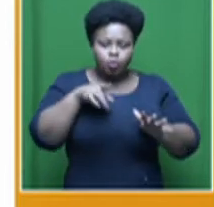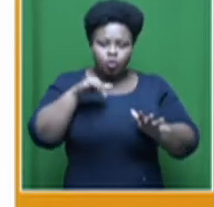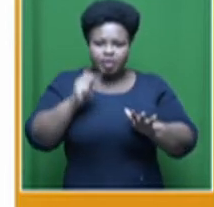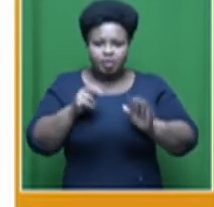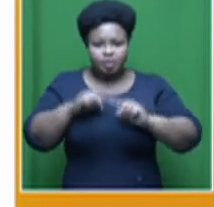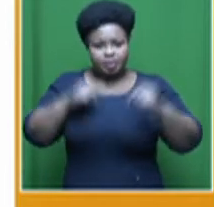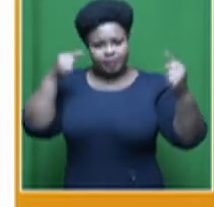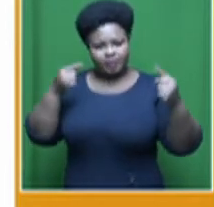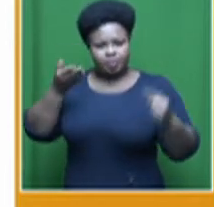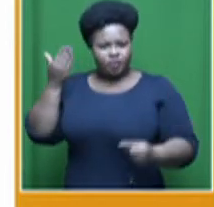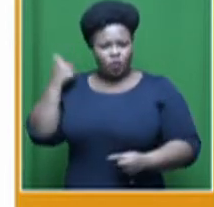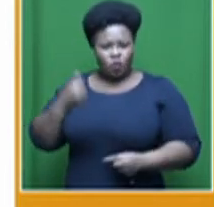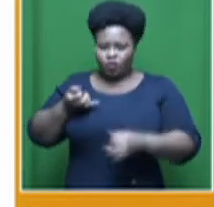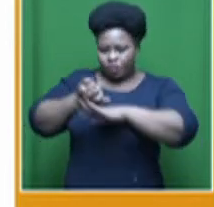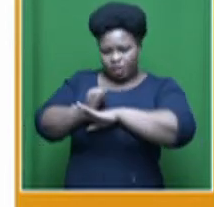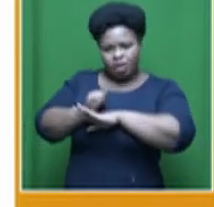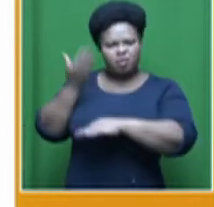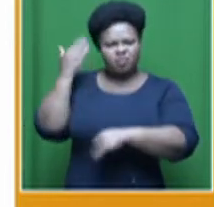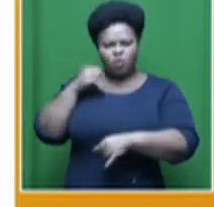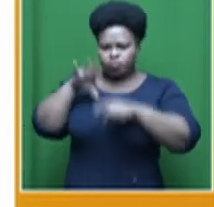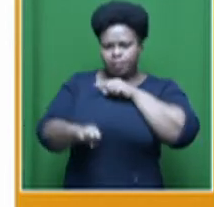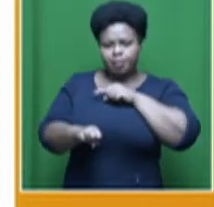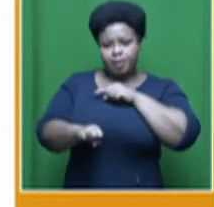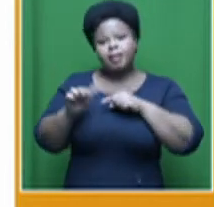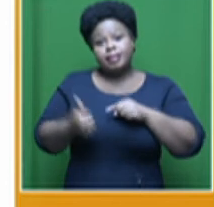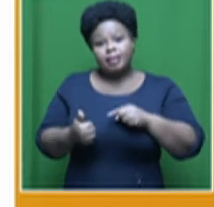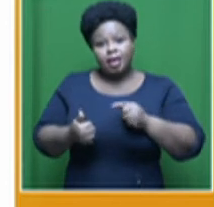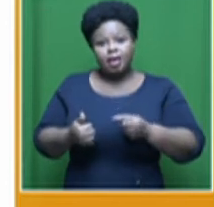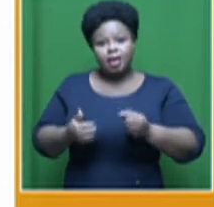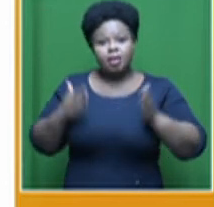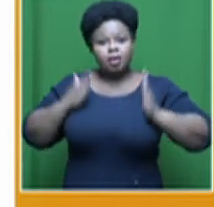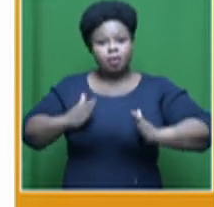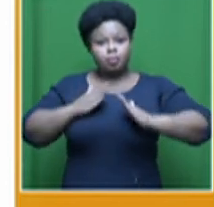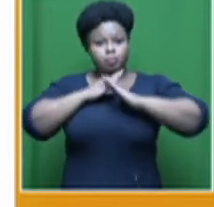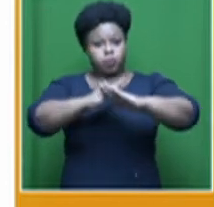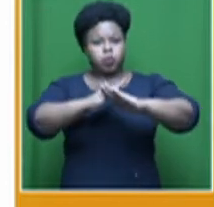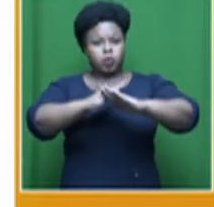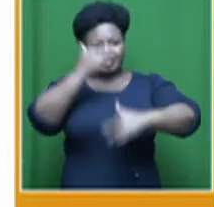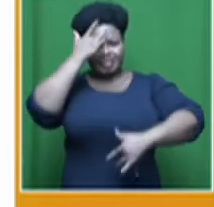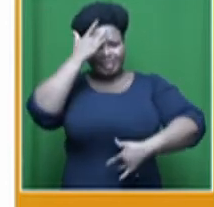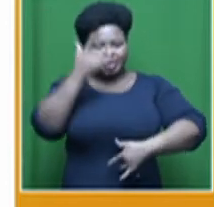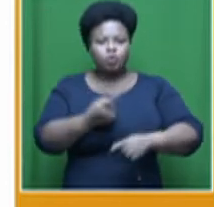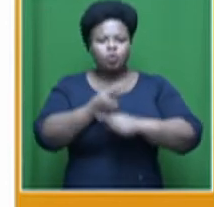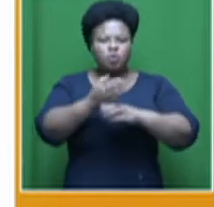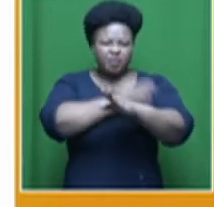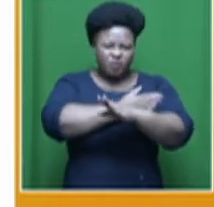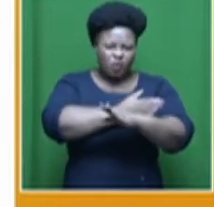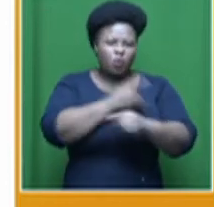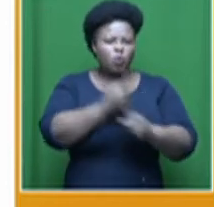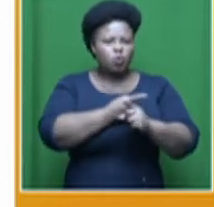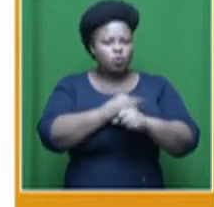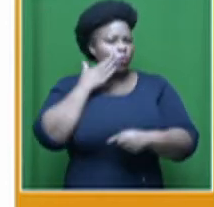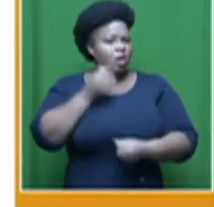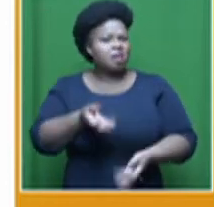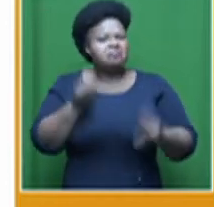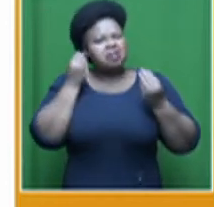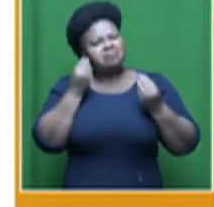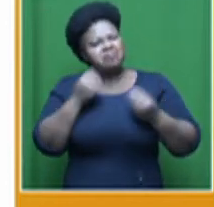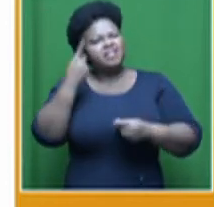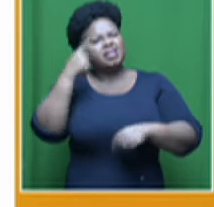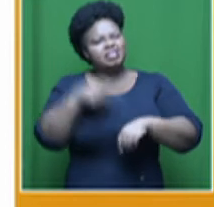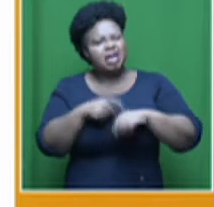existed for the earlier virus. And consequently, the antibody that will be induced by the first generation of vaccines would have a